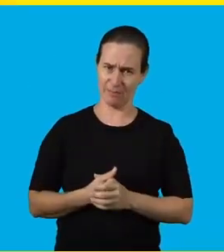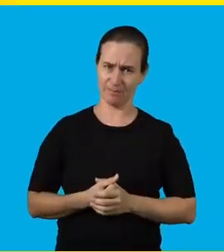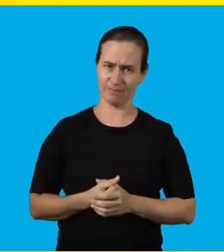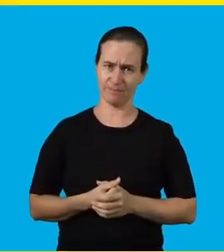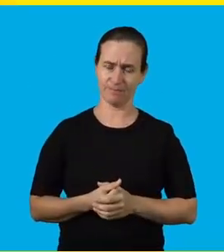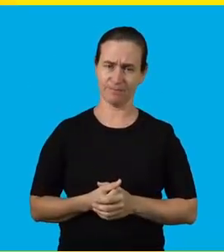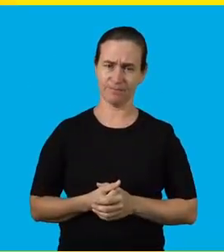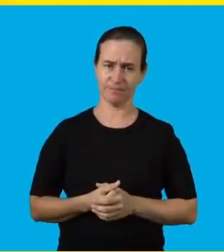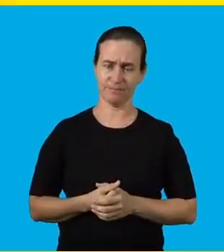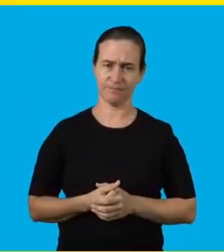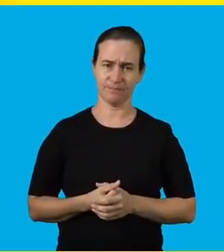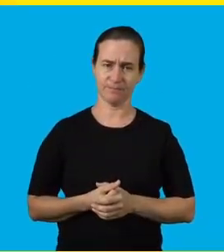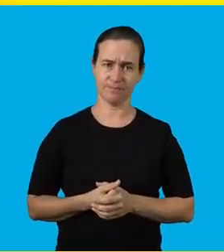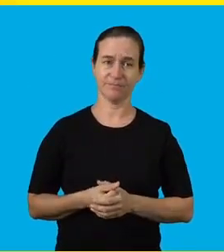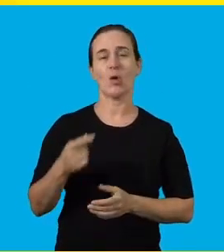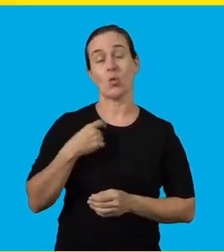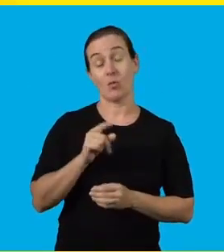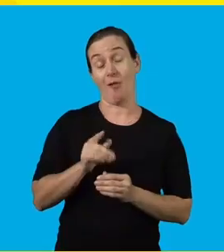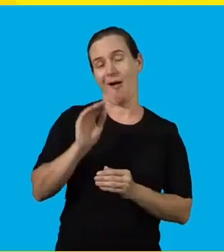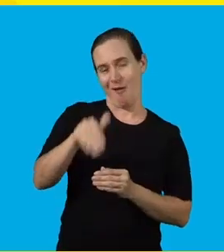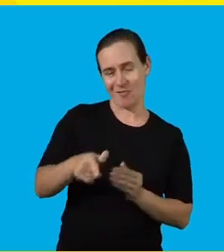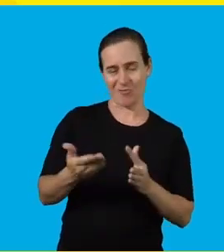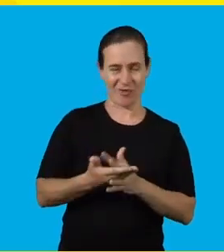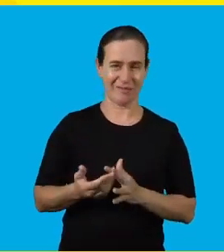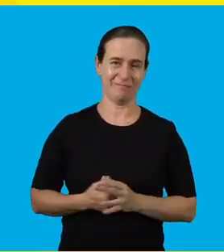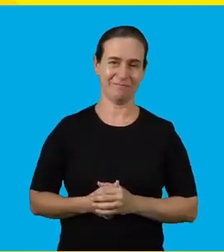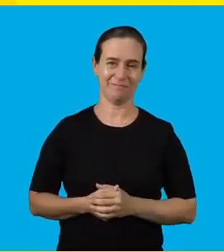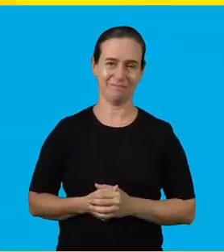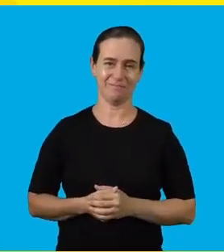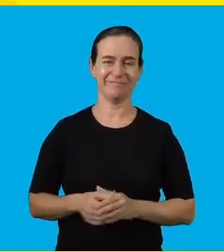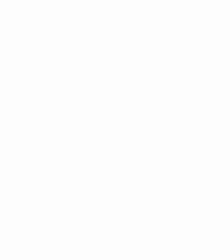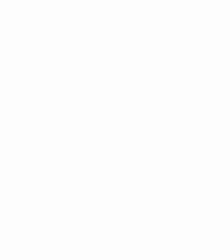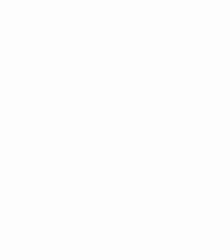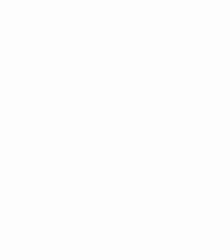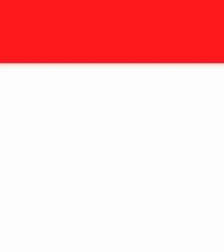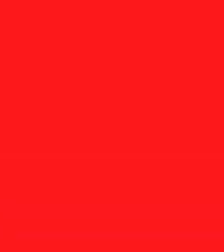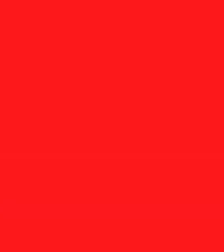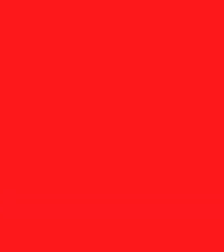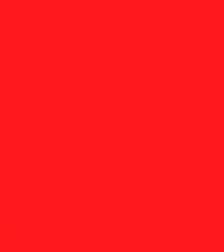cubic function sketching of these graphs. We're going to look at all of that when we get back.